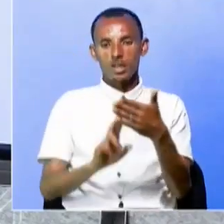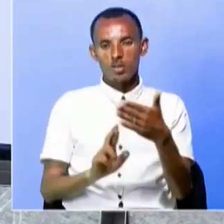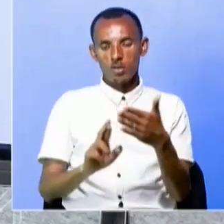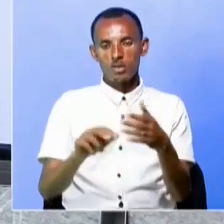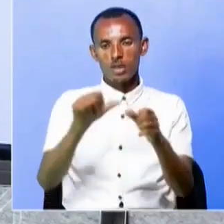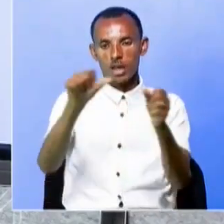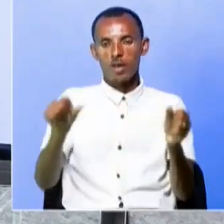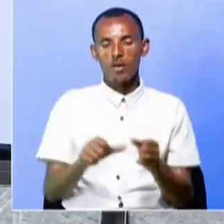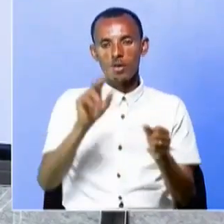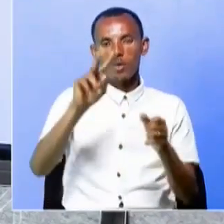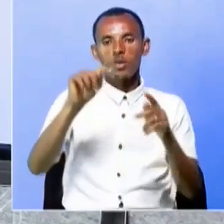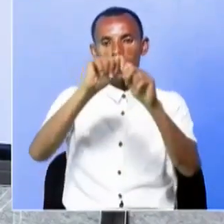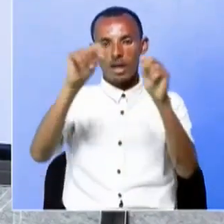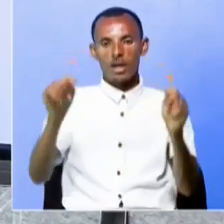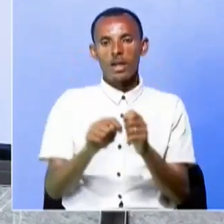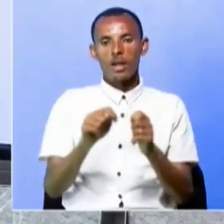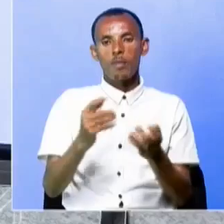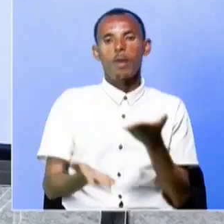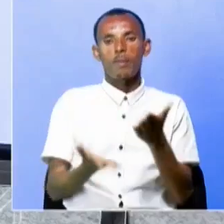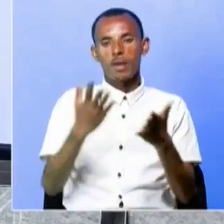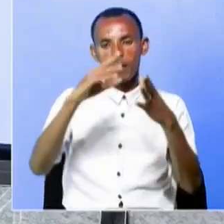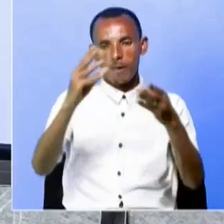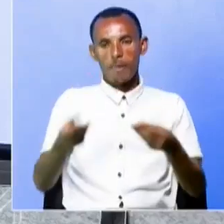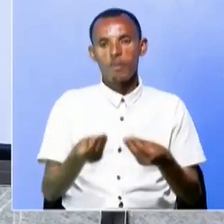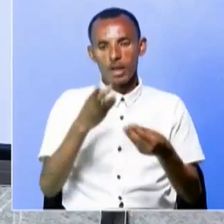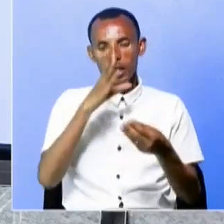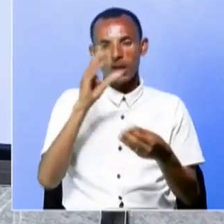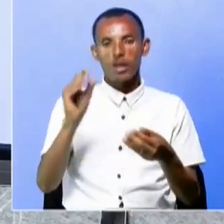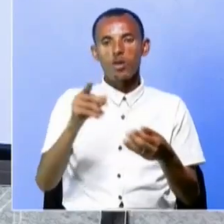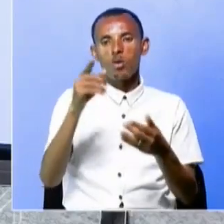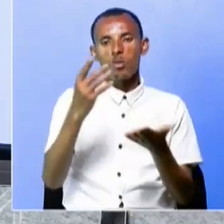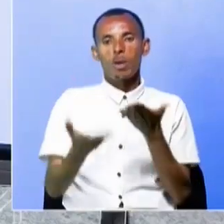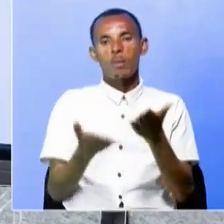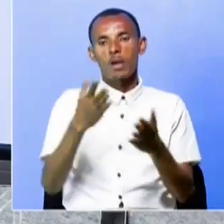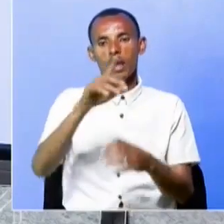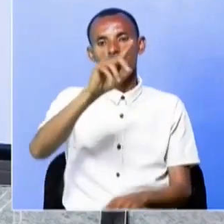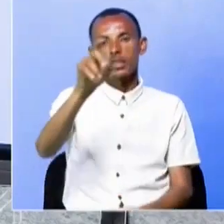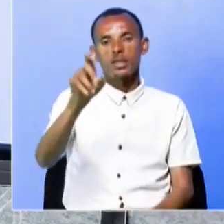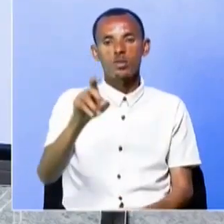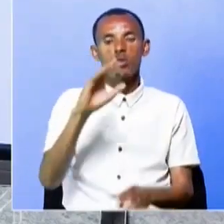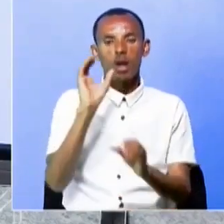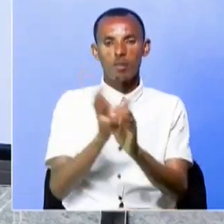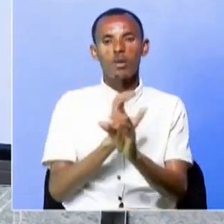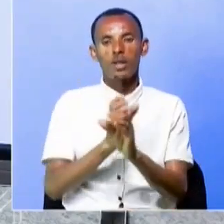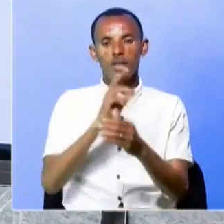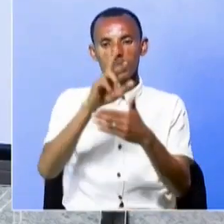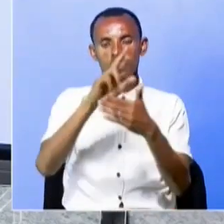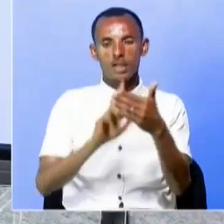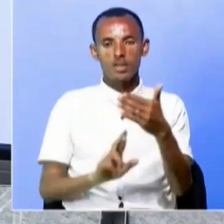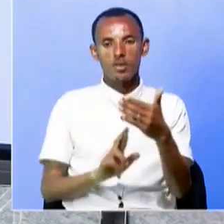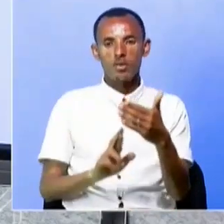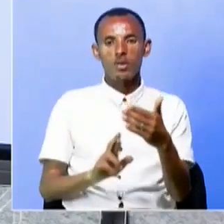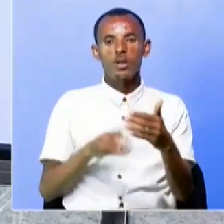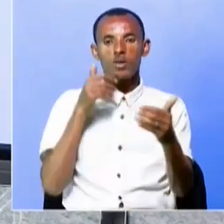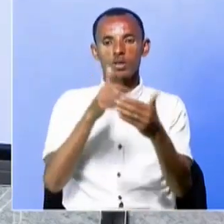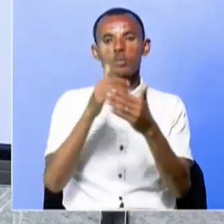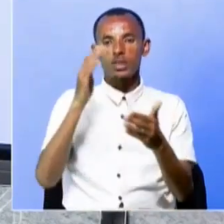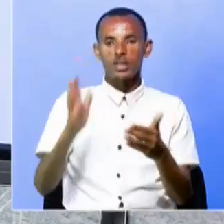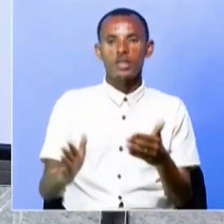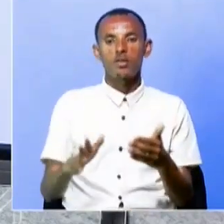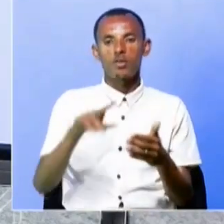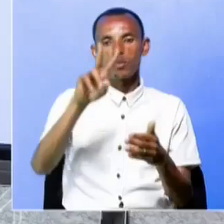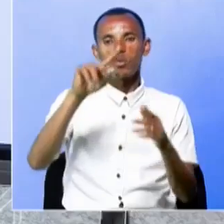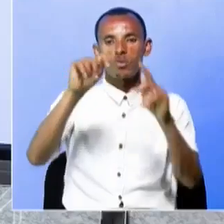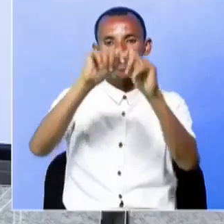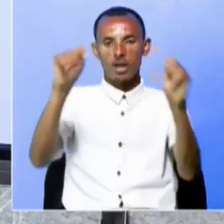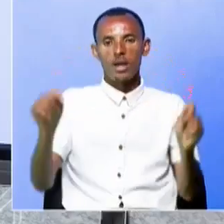two triangles may be given, and you may be asked to calculate the ratio of the corresponding sides of the two